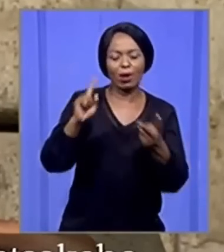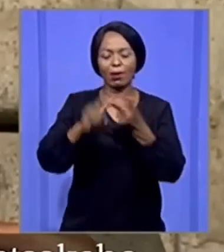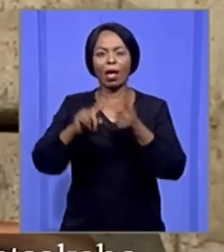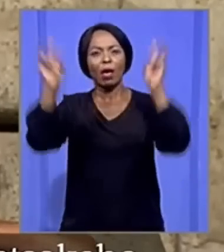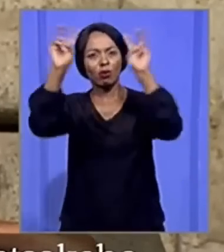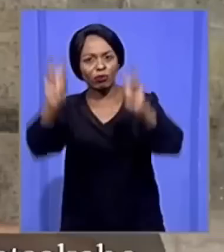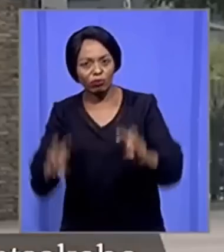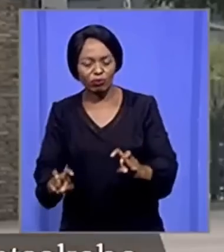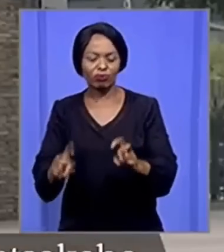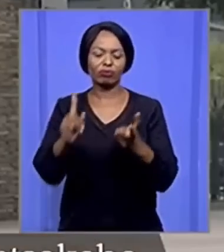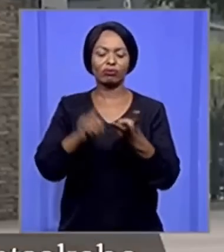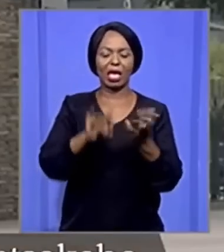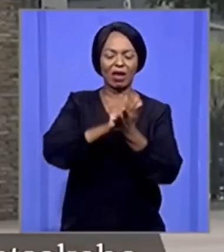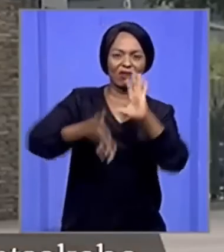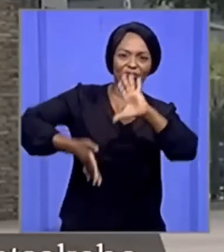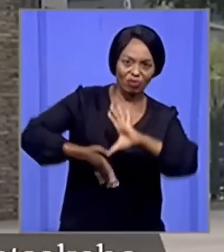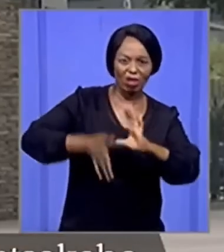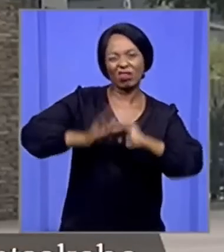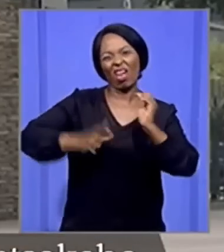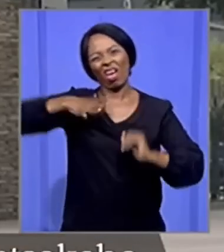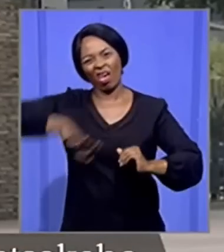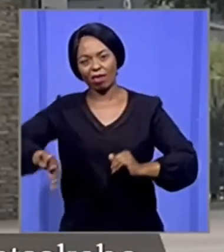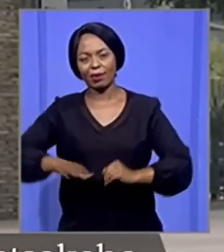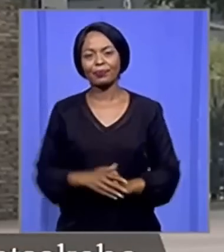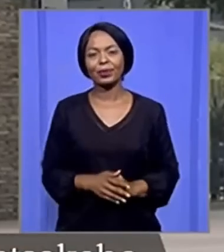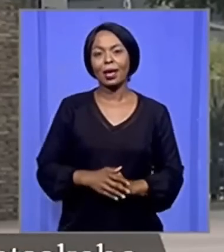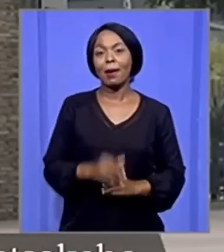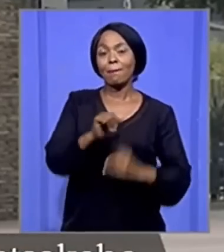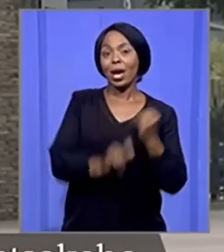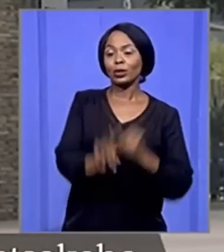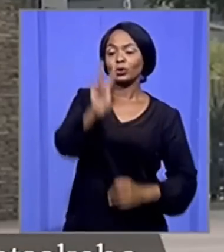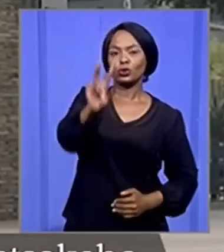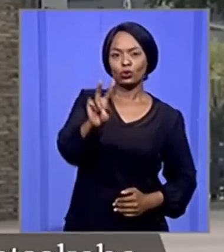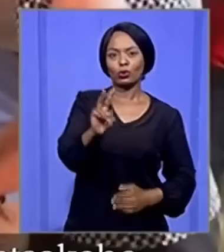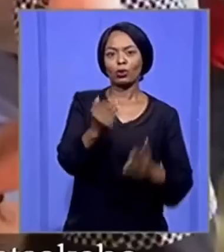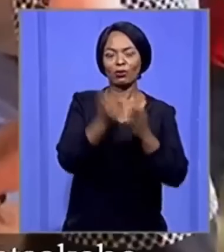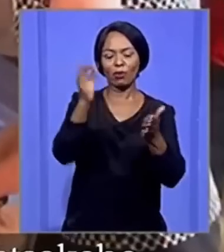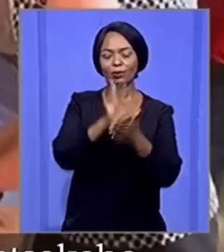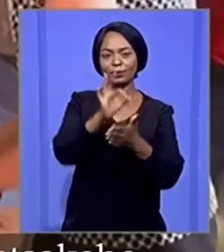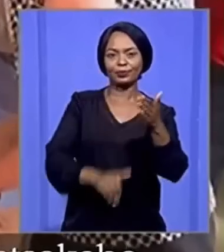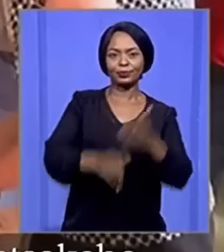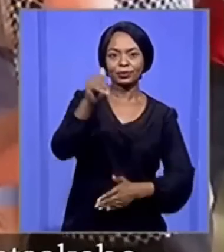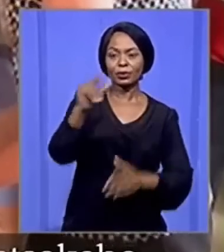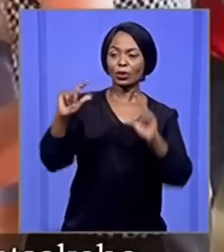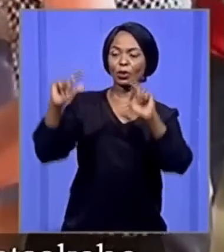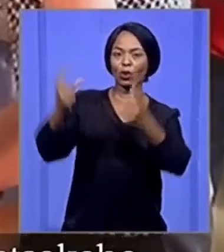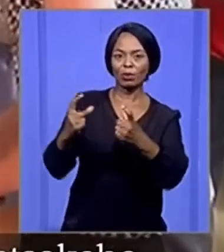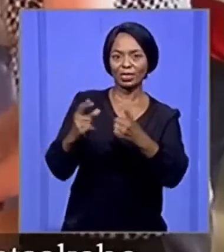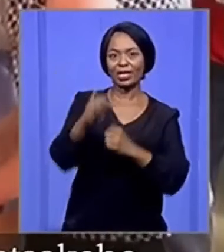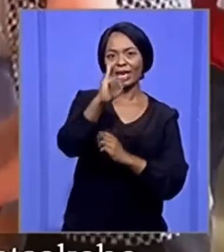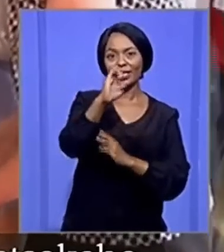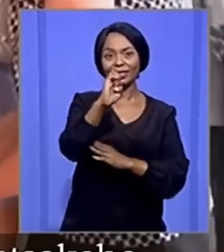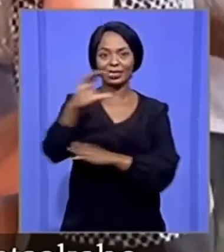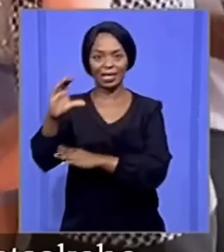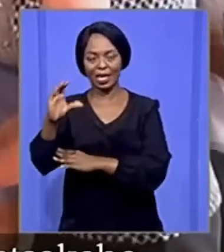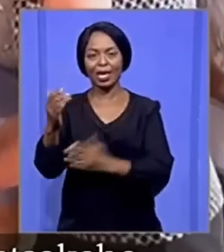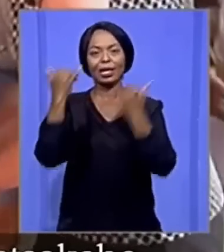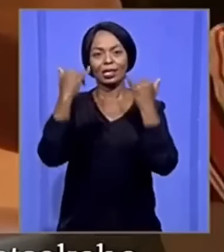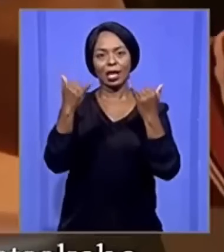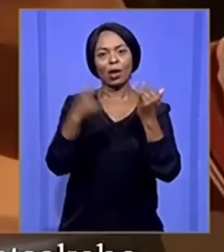electricity and other infrastructure. Jaaka fa go setse dikgwedi di le pedi pele ga ditlhopho, Khomišene e Kemetseng ya Ditlhopho IEC e